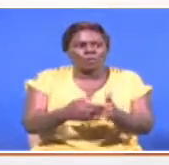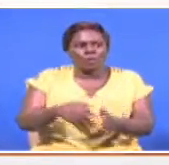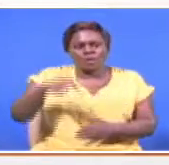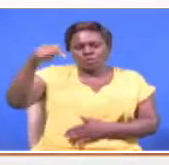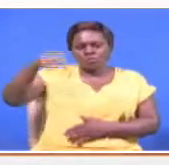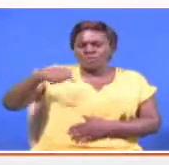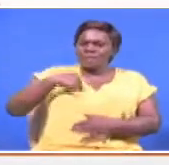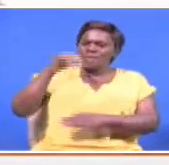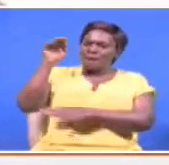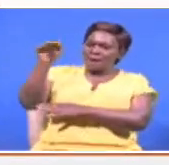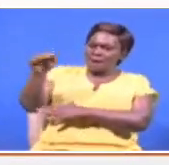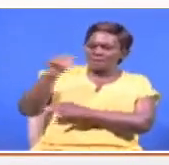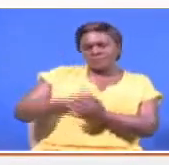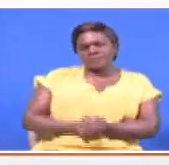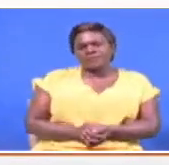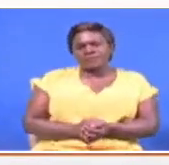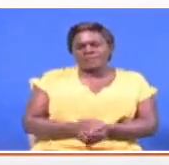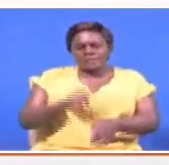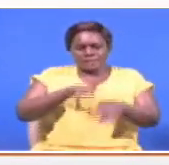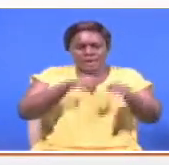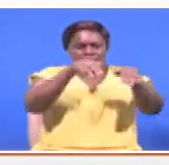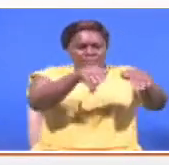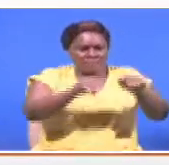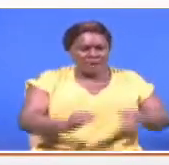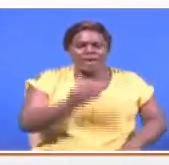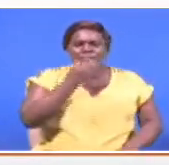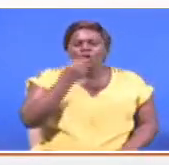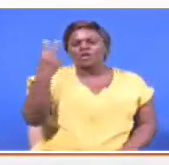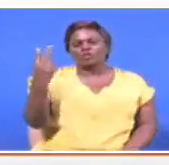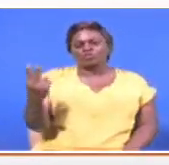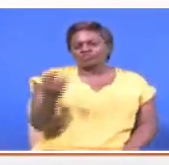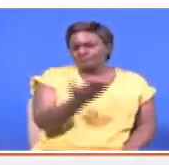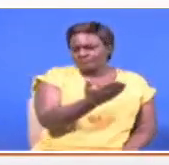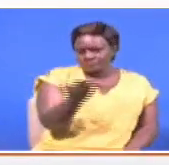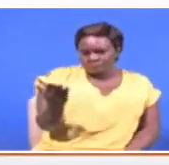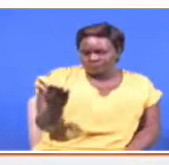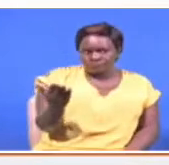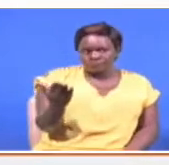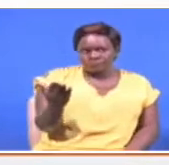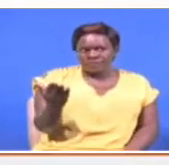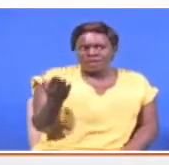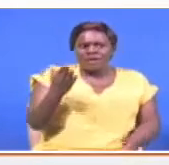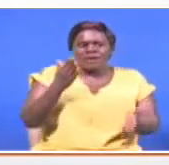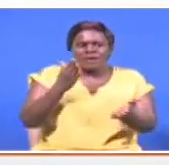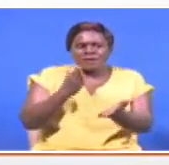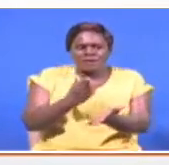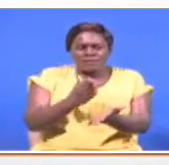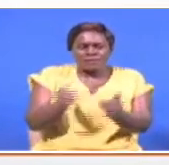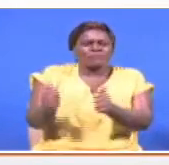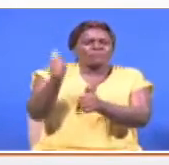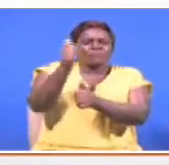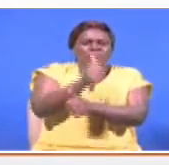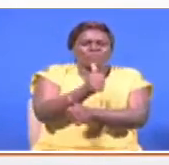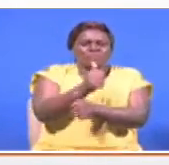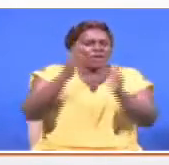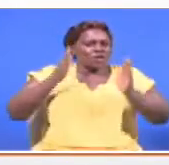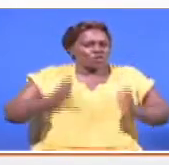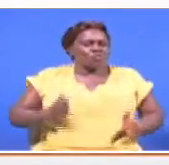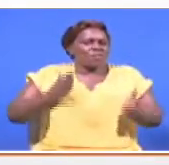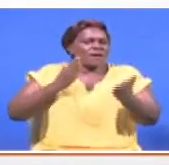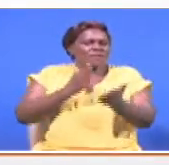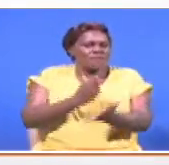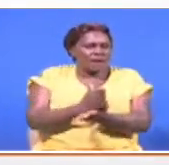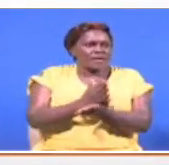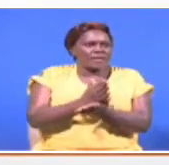Today I ask, as we bury these young people here, are gay rights superior to human rights